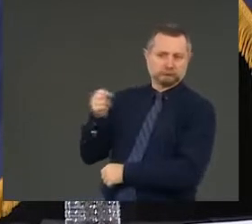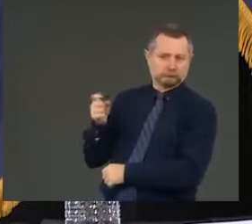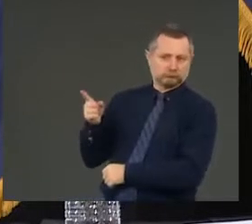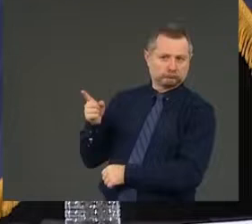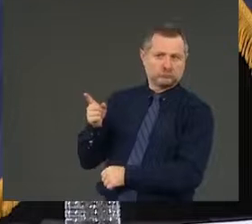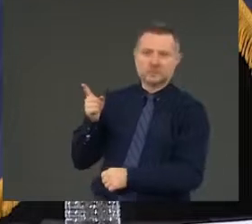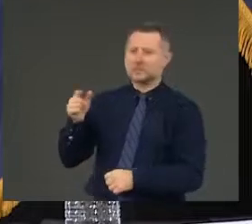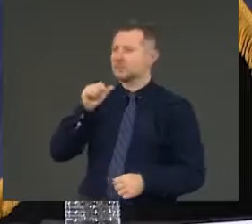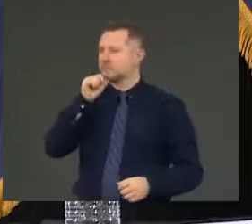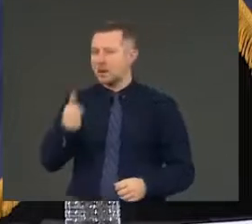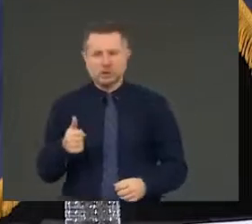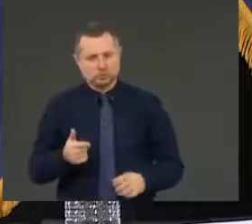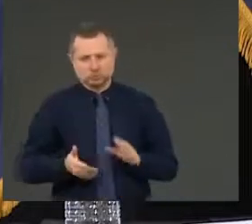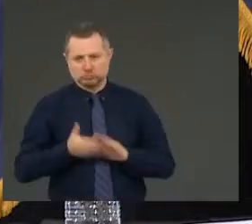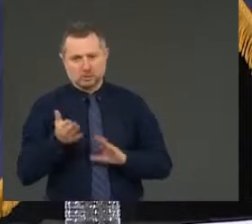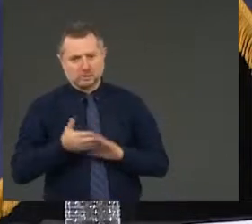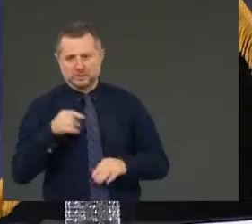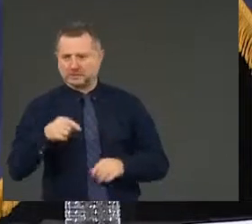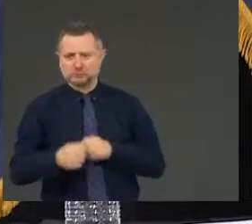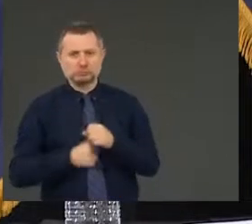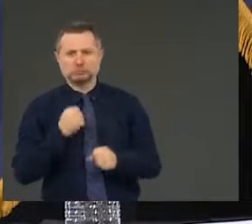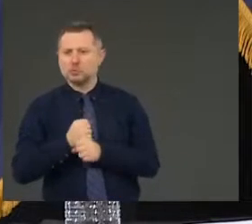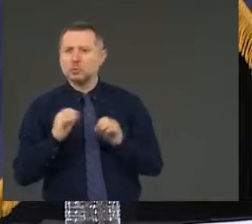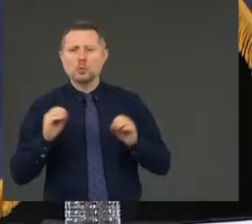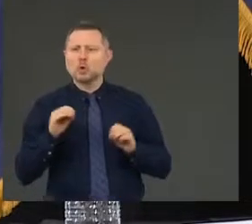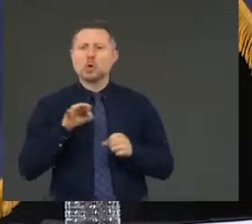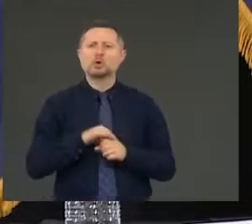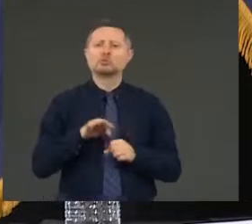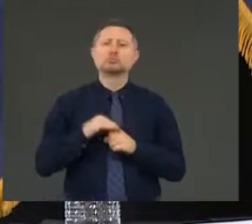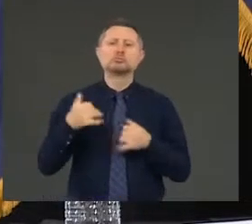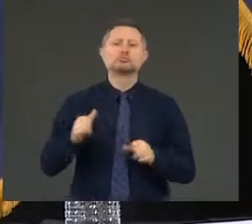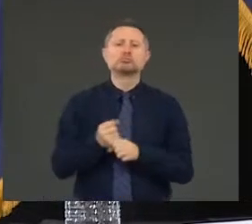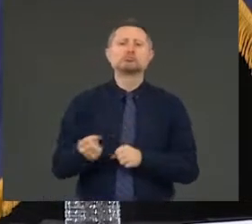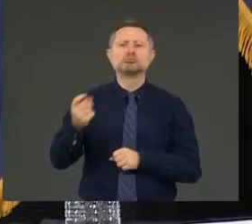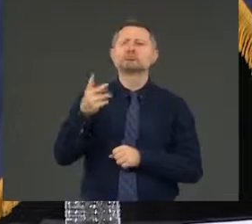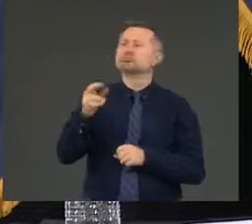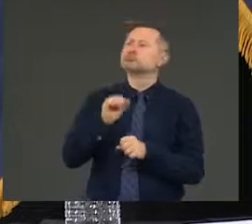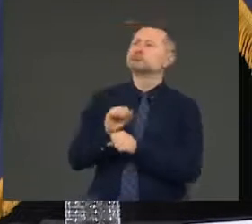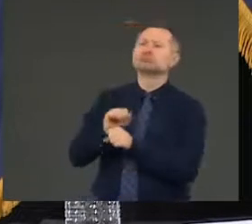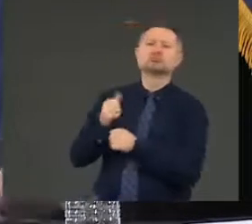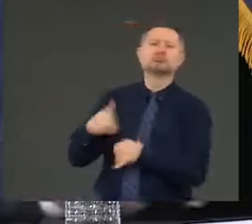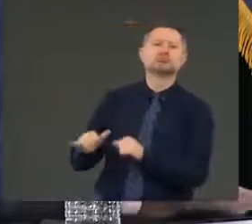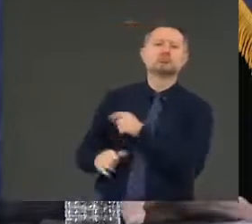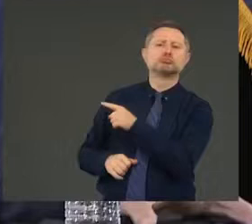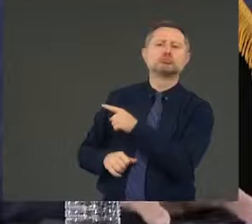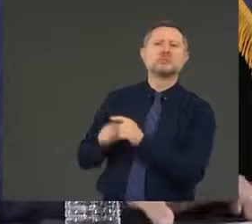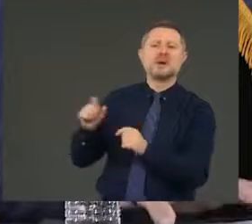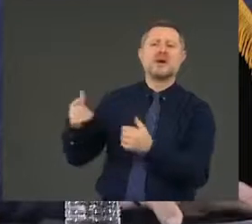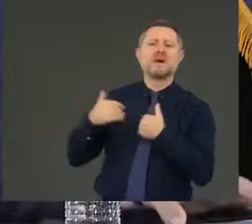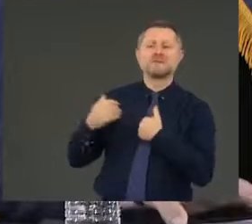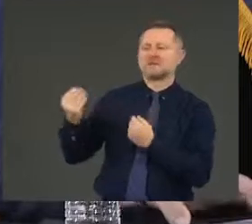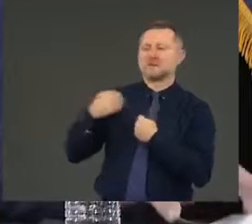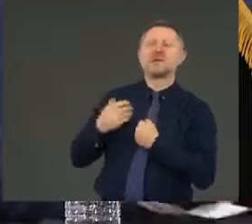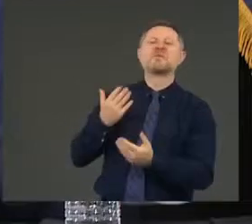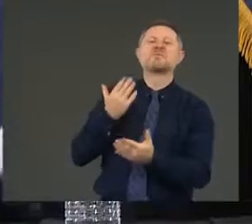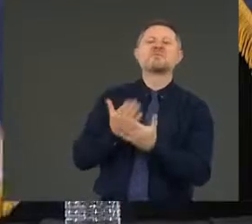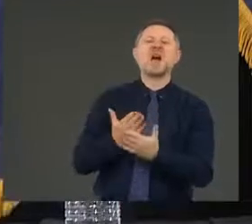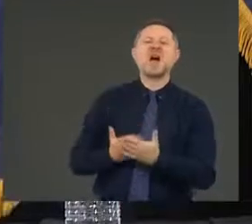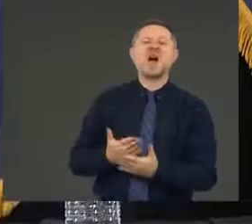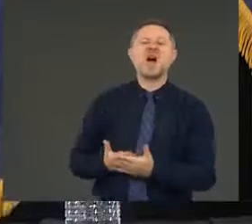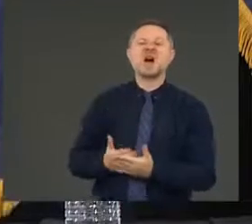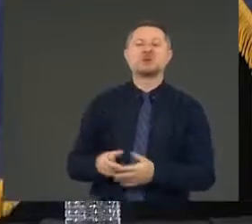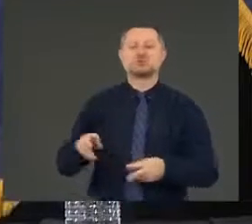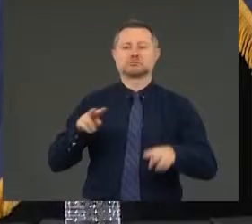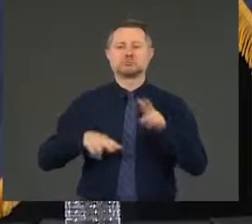for the Attorney General this year. So just give us a factual review. And let's get that review, and